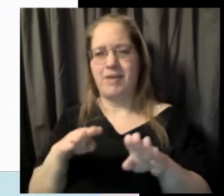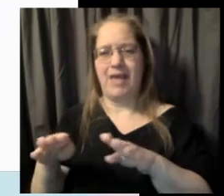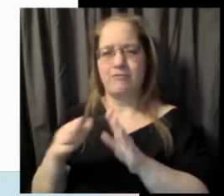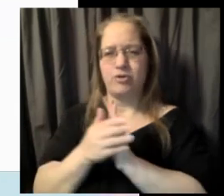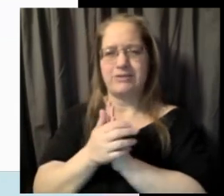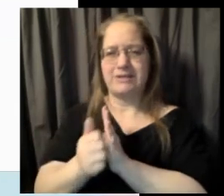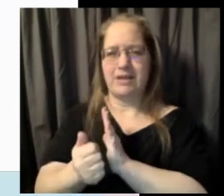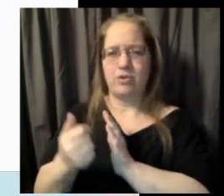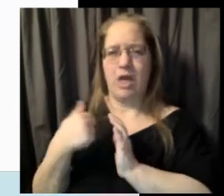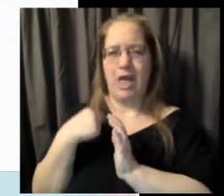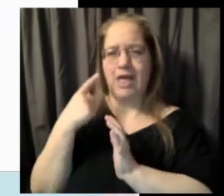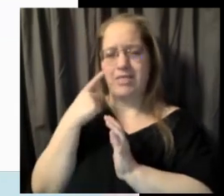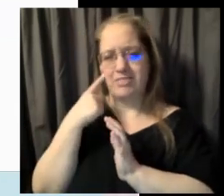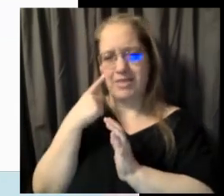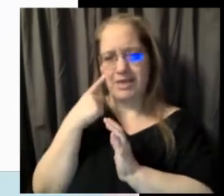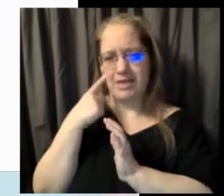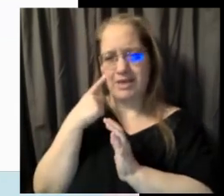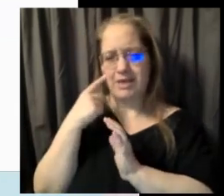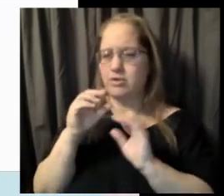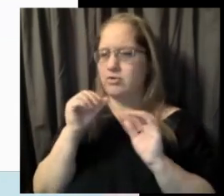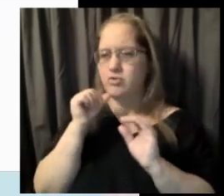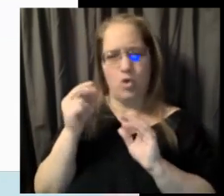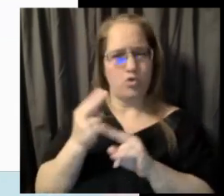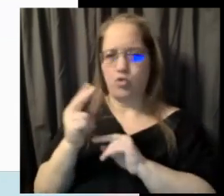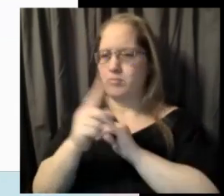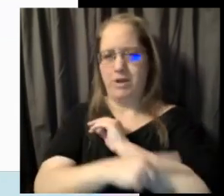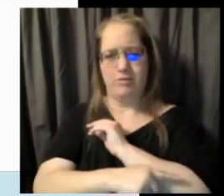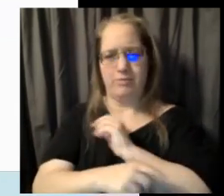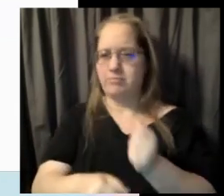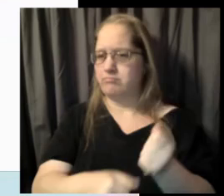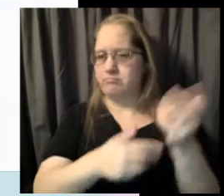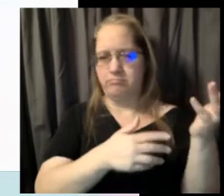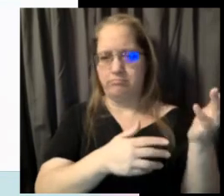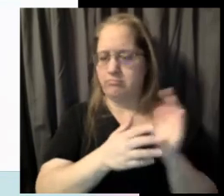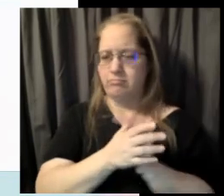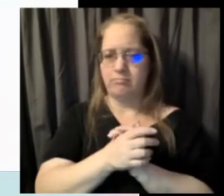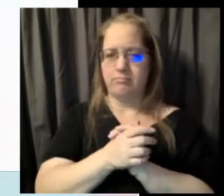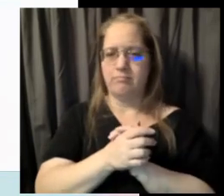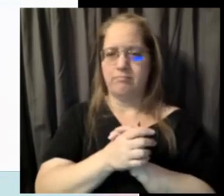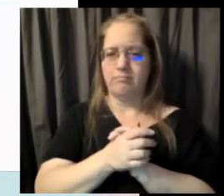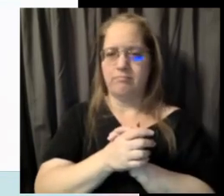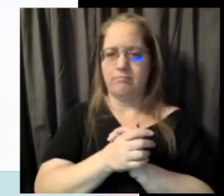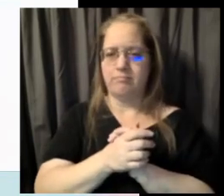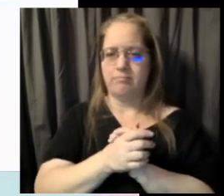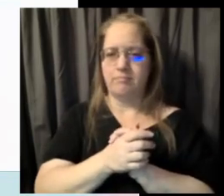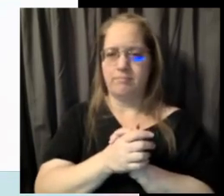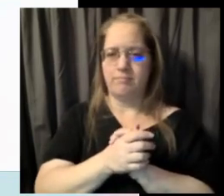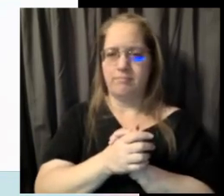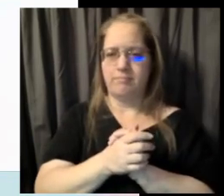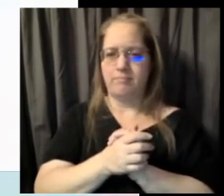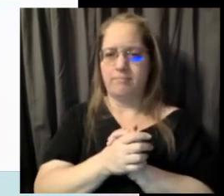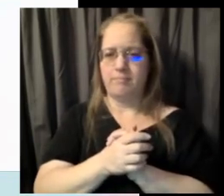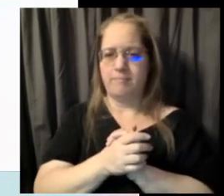skills. And so I think doing away with punishment altogether, sure, if you're able to do that, but doing away with